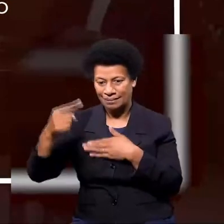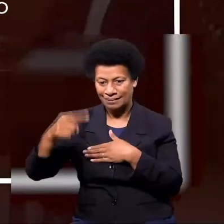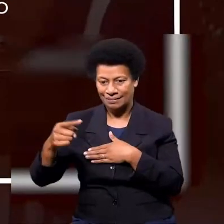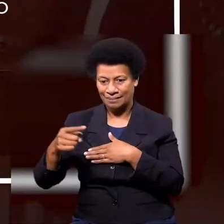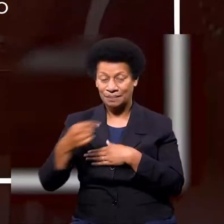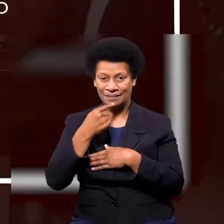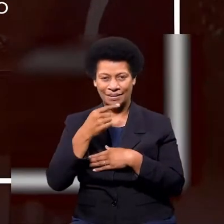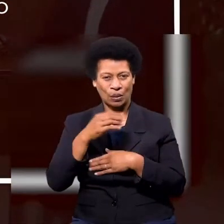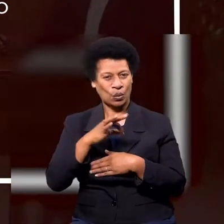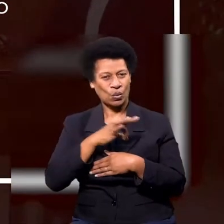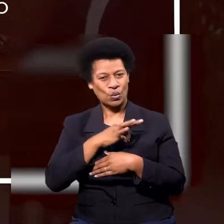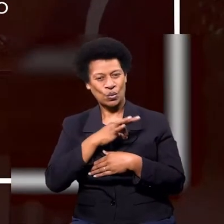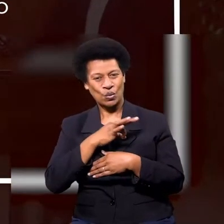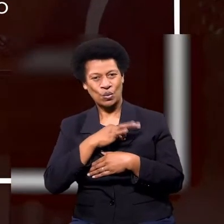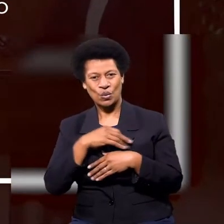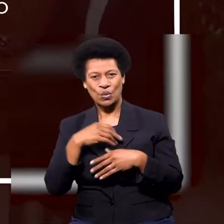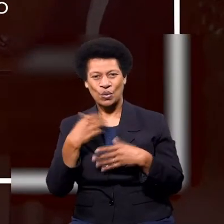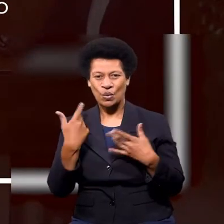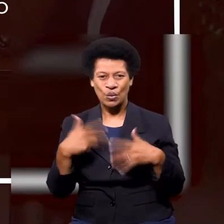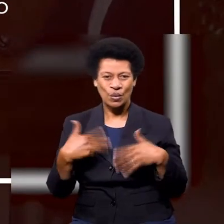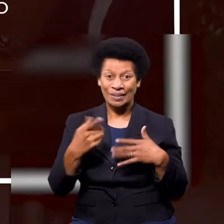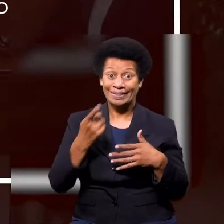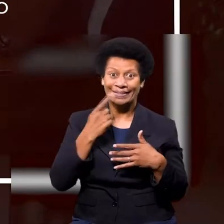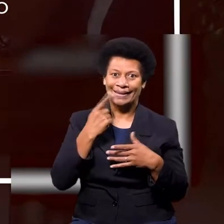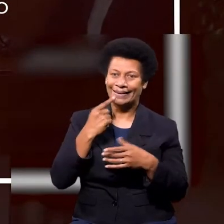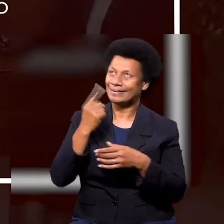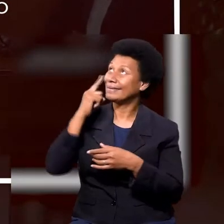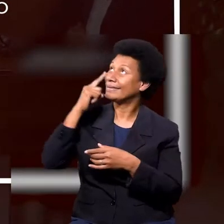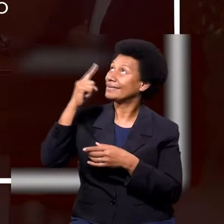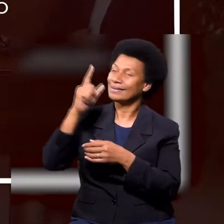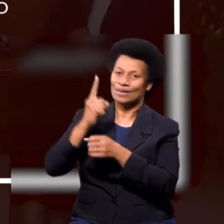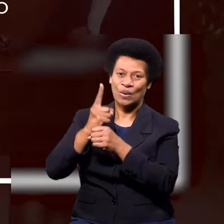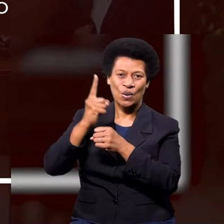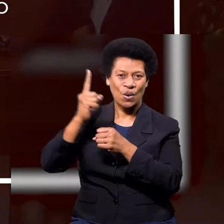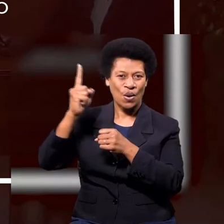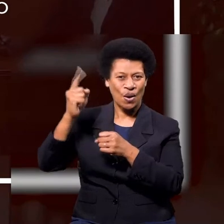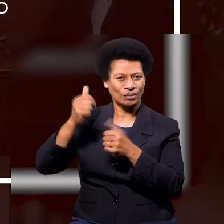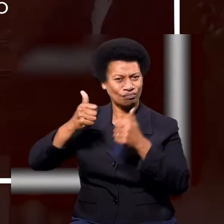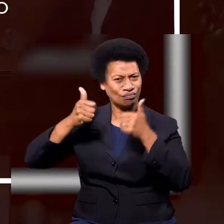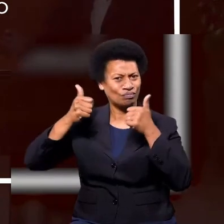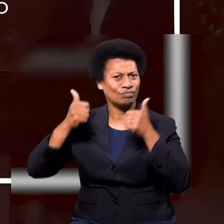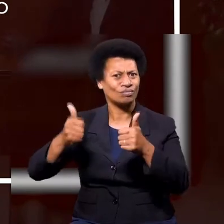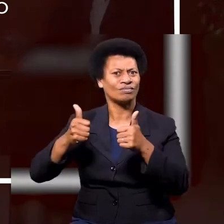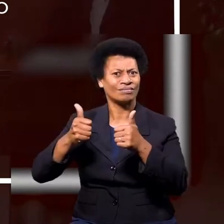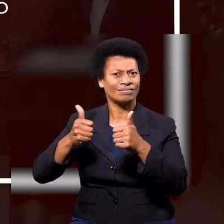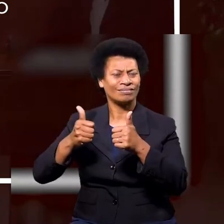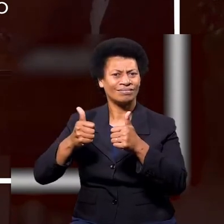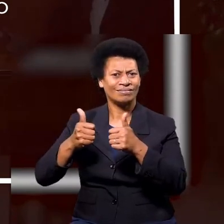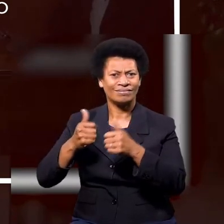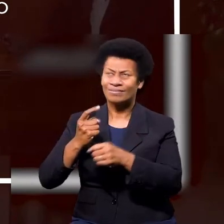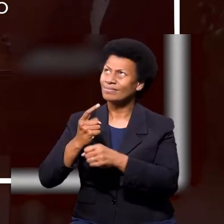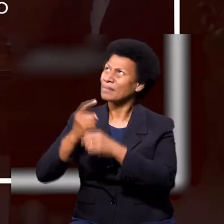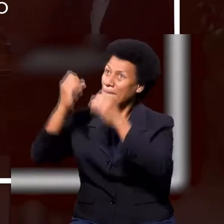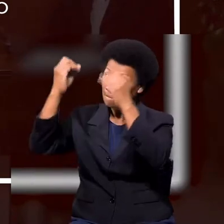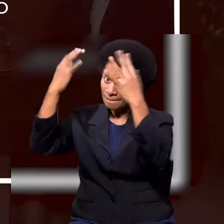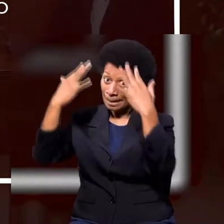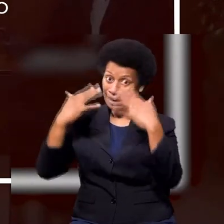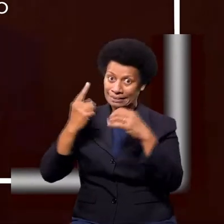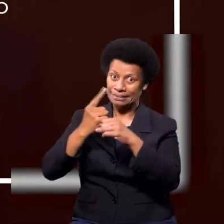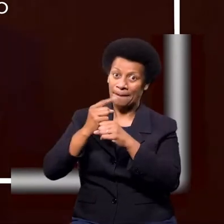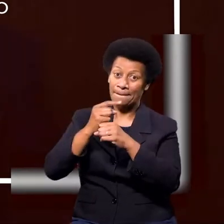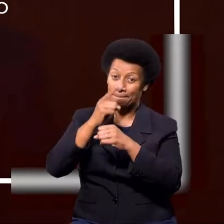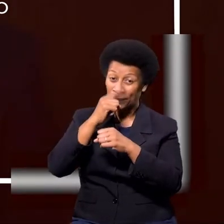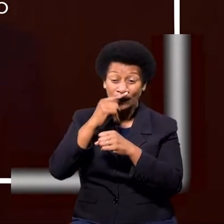"Oh, taste and see that the Lord is what? Is good. Okay? Blessed is the man who trusts in